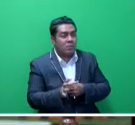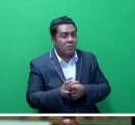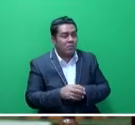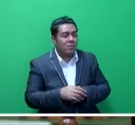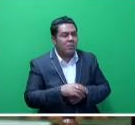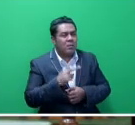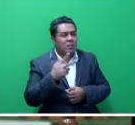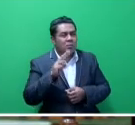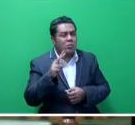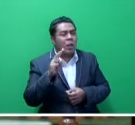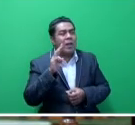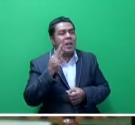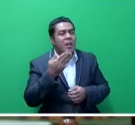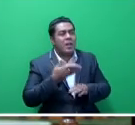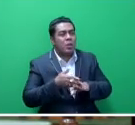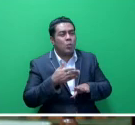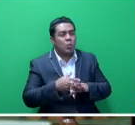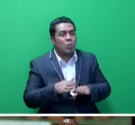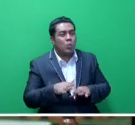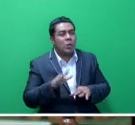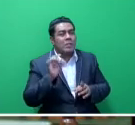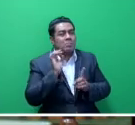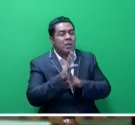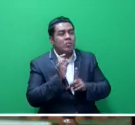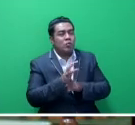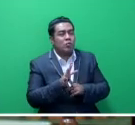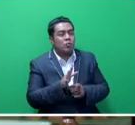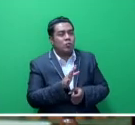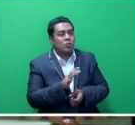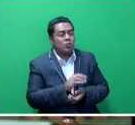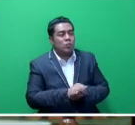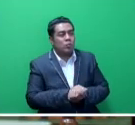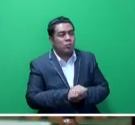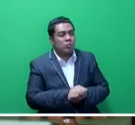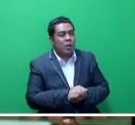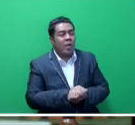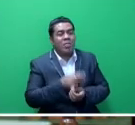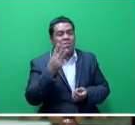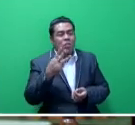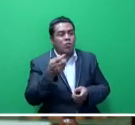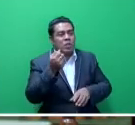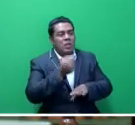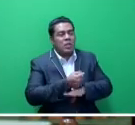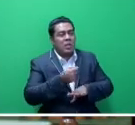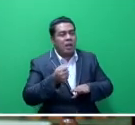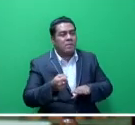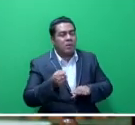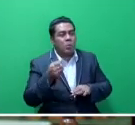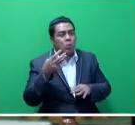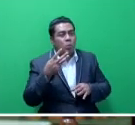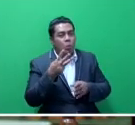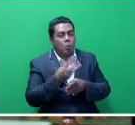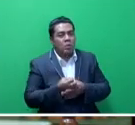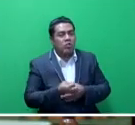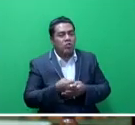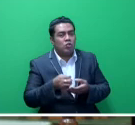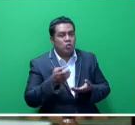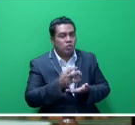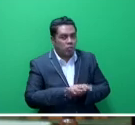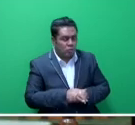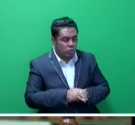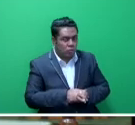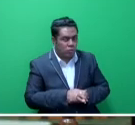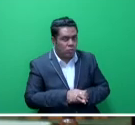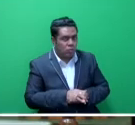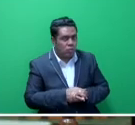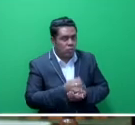police officers, 78 special constables, 7 civilian officers, and 3 government wage earners. Mr. Speaker, sir, government will continue to fund